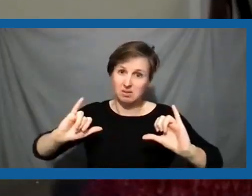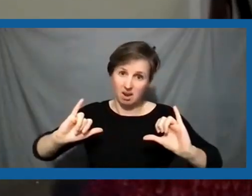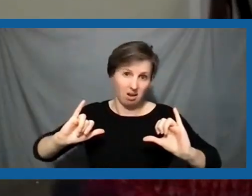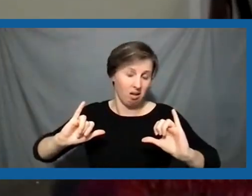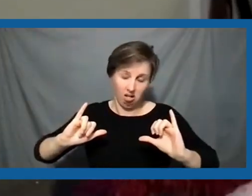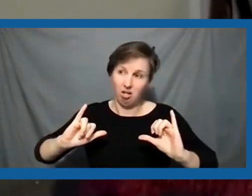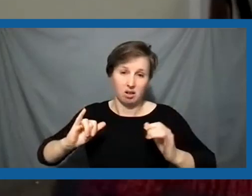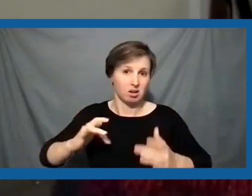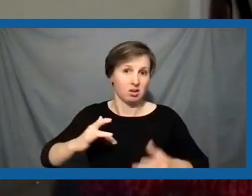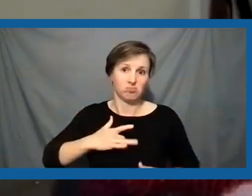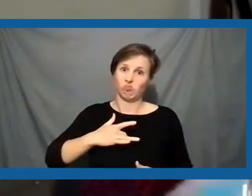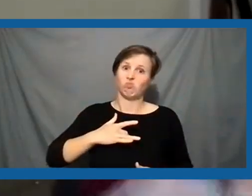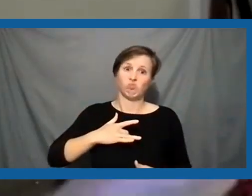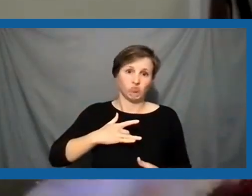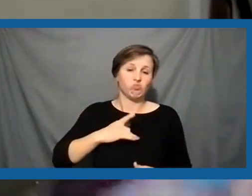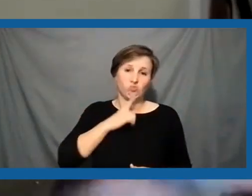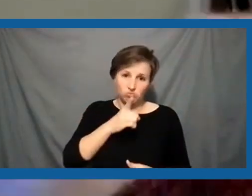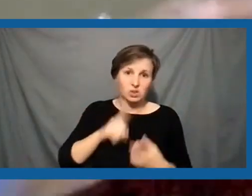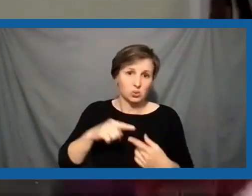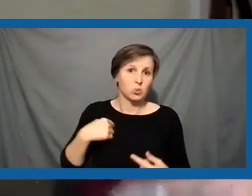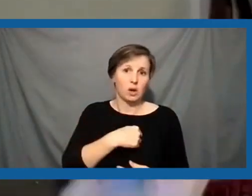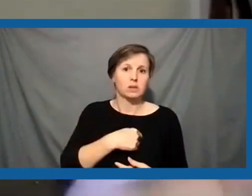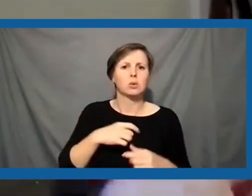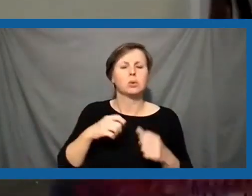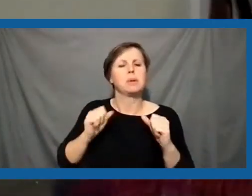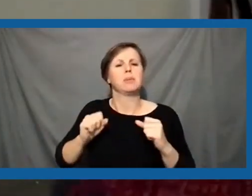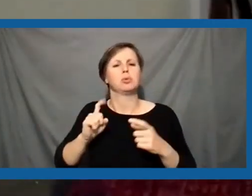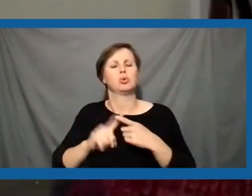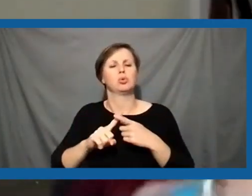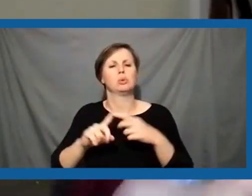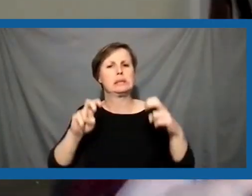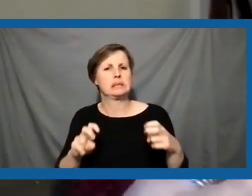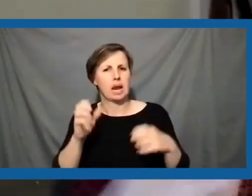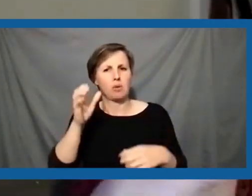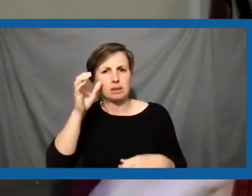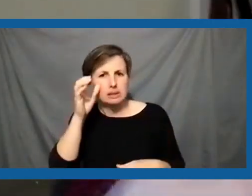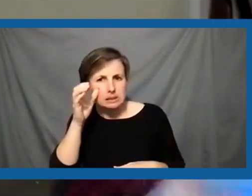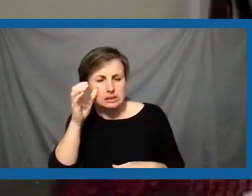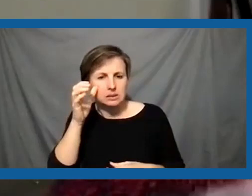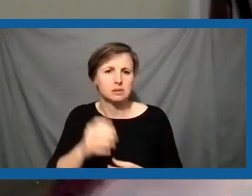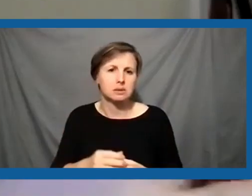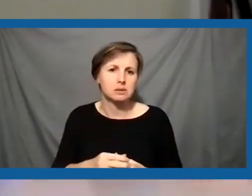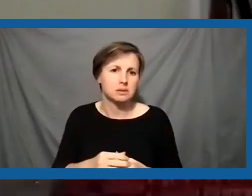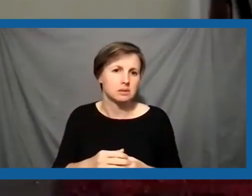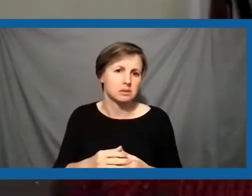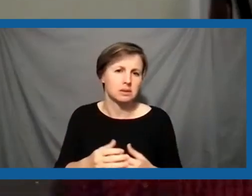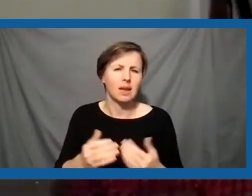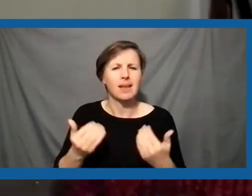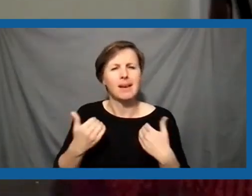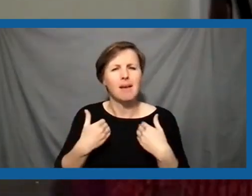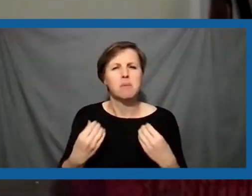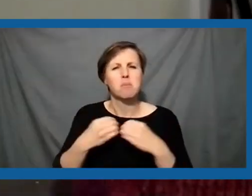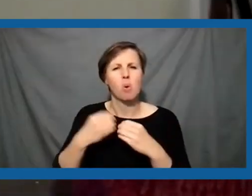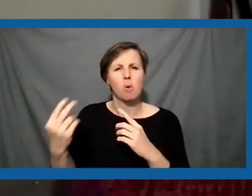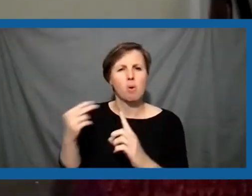us. And so being able to just sit down and listen and get some perspective,